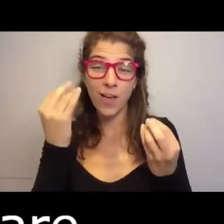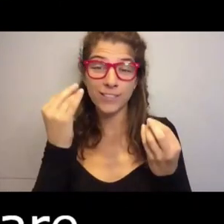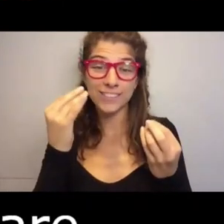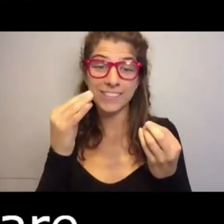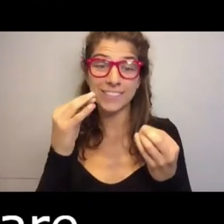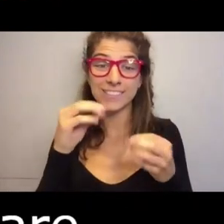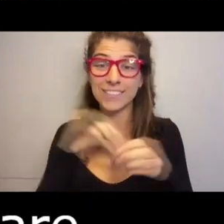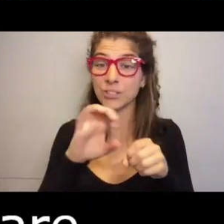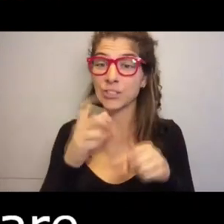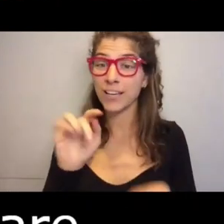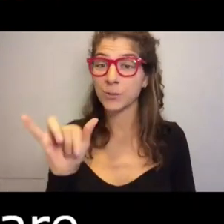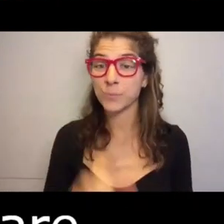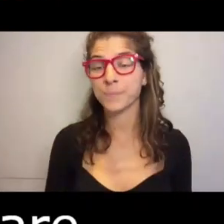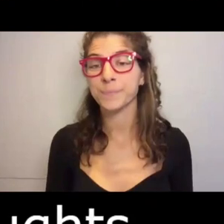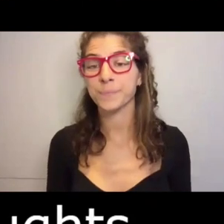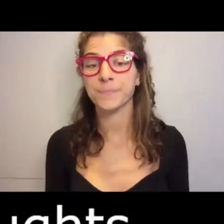the chat.